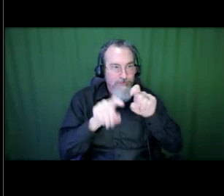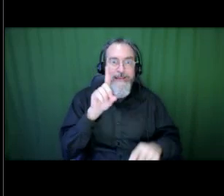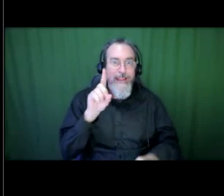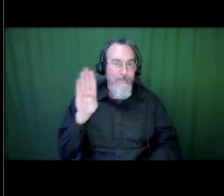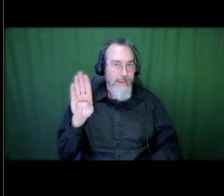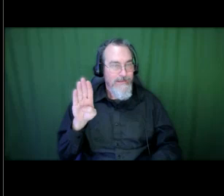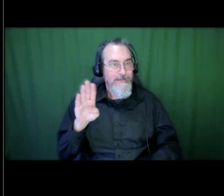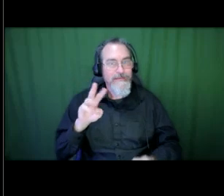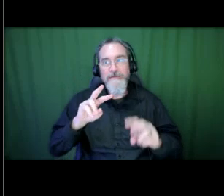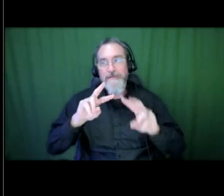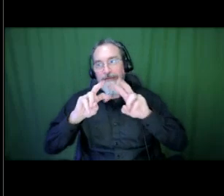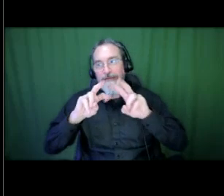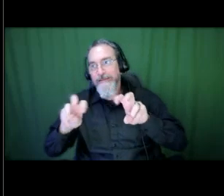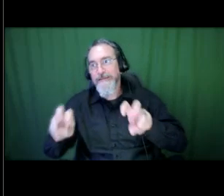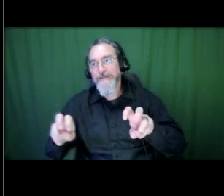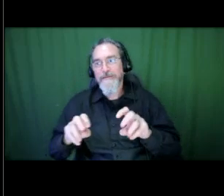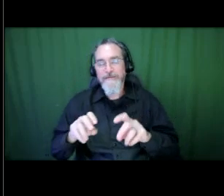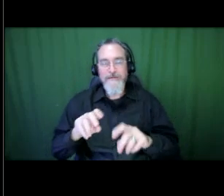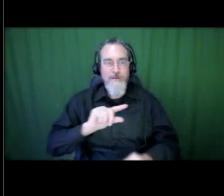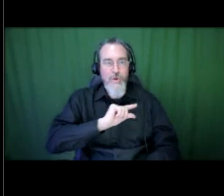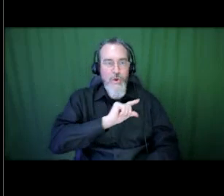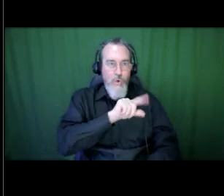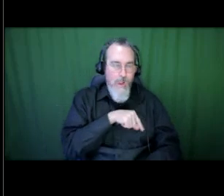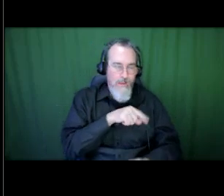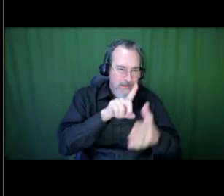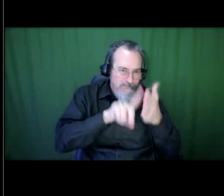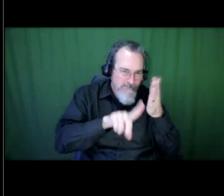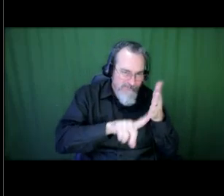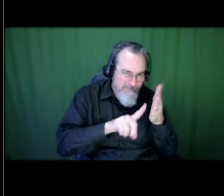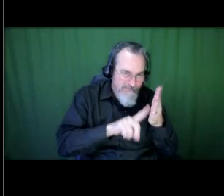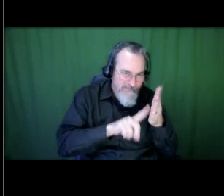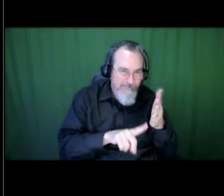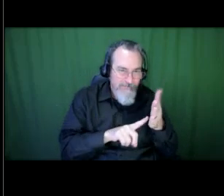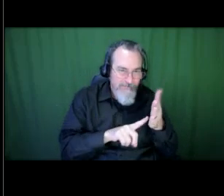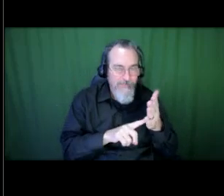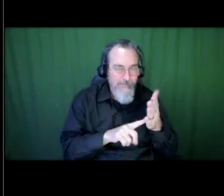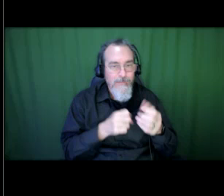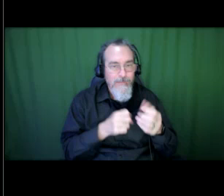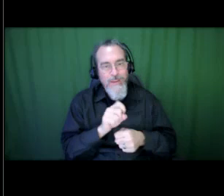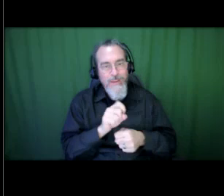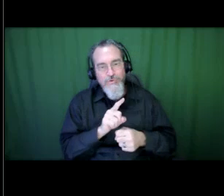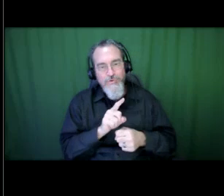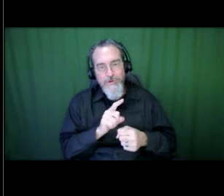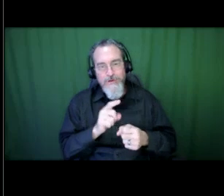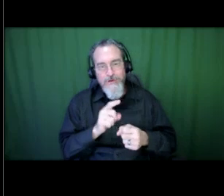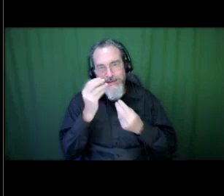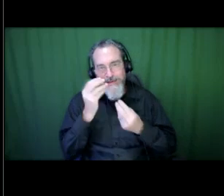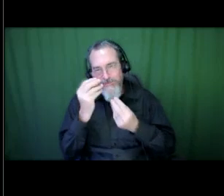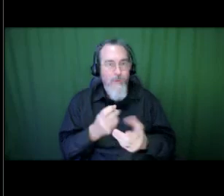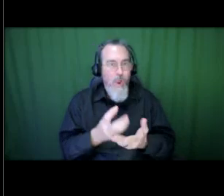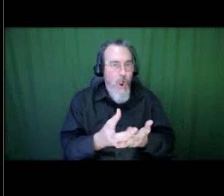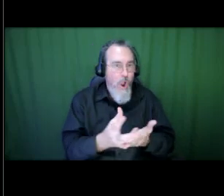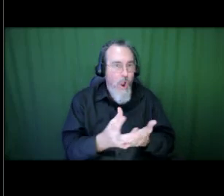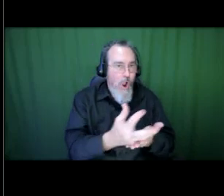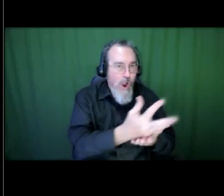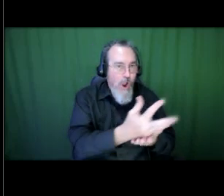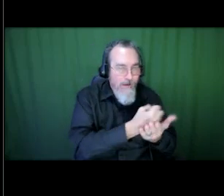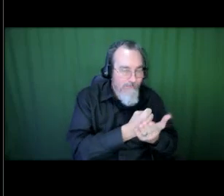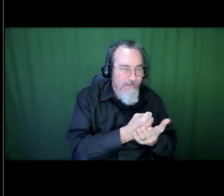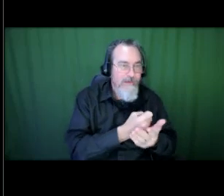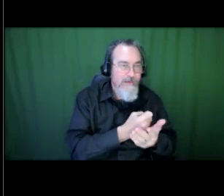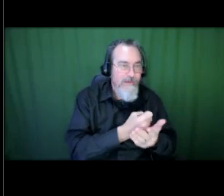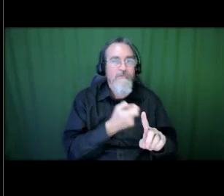provide quality assurance on all of the information that they're collecting from harvest, from weather monitoring, from community survey